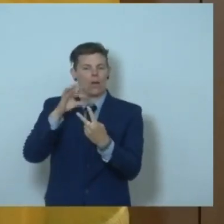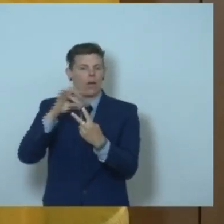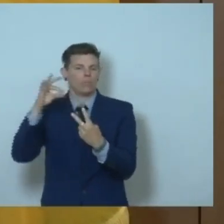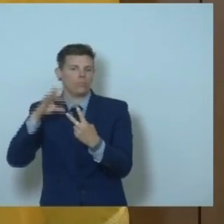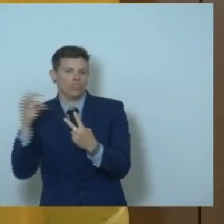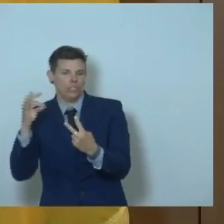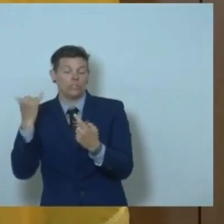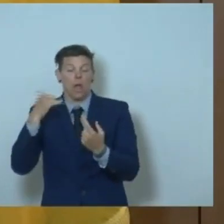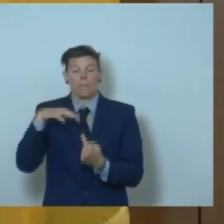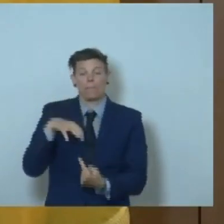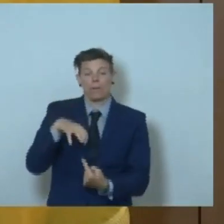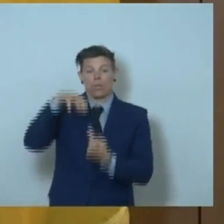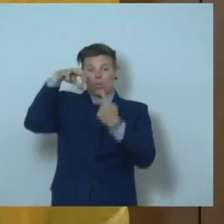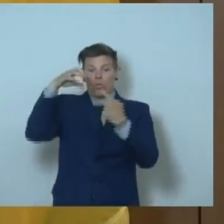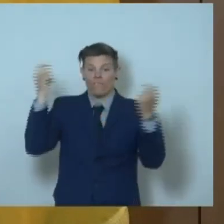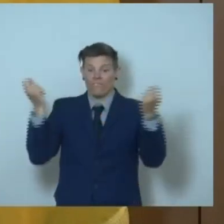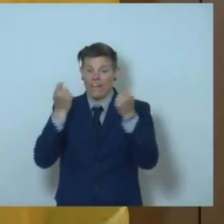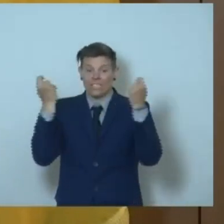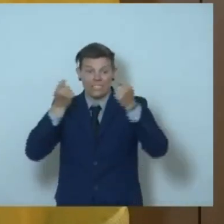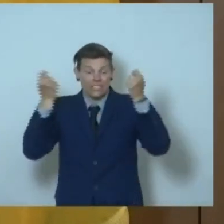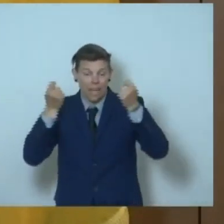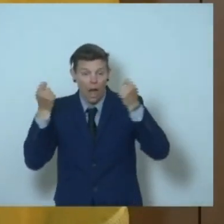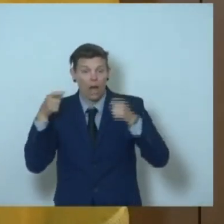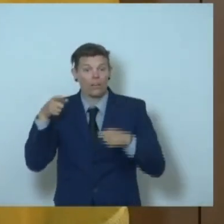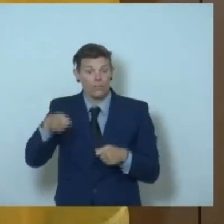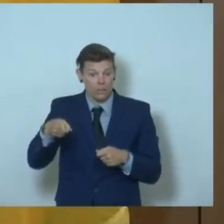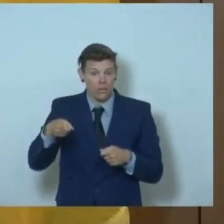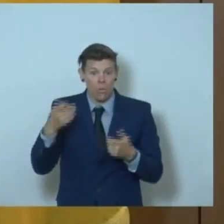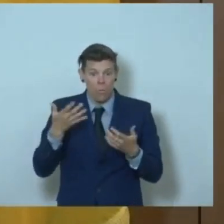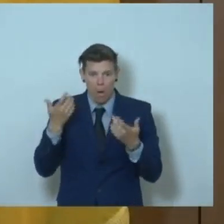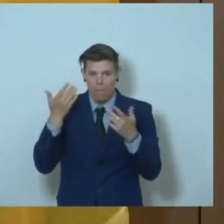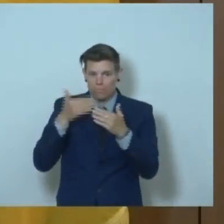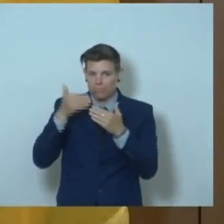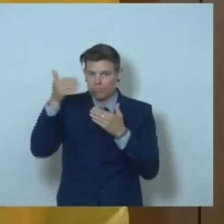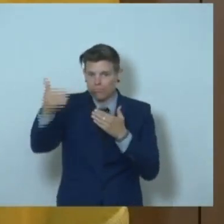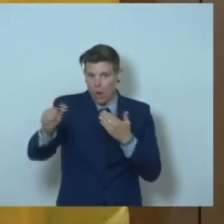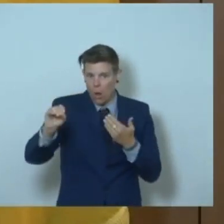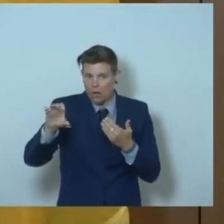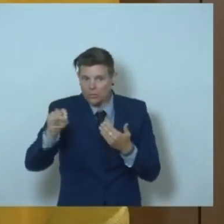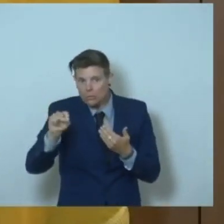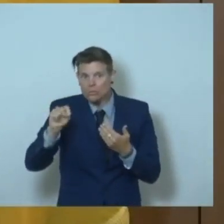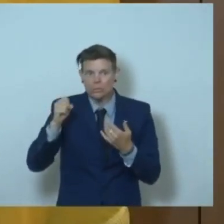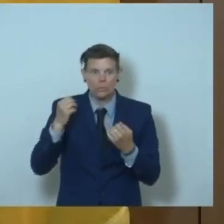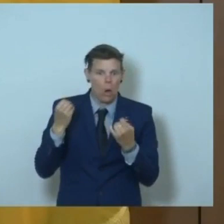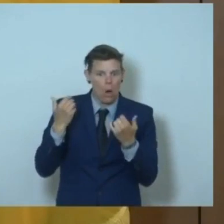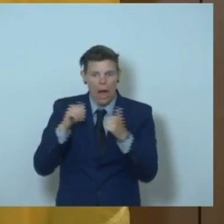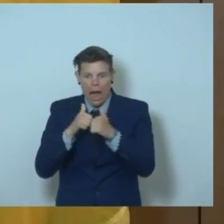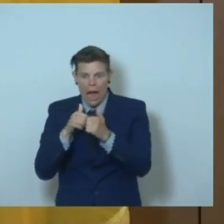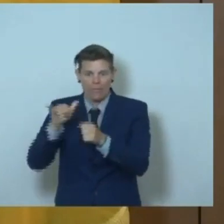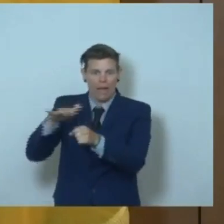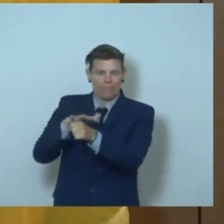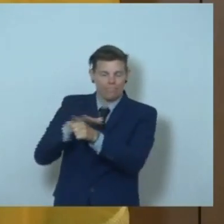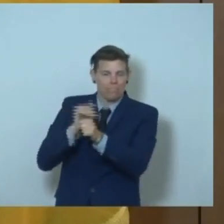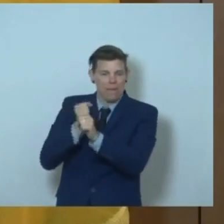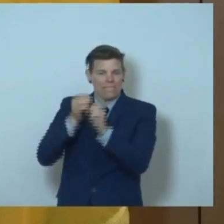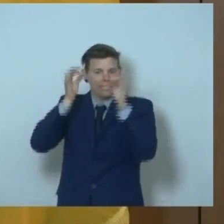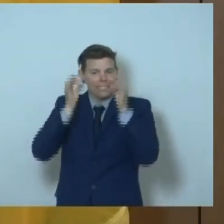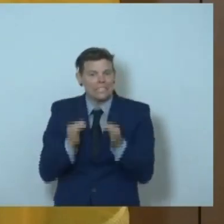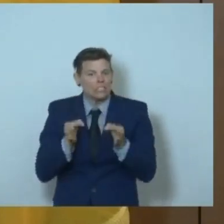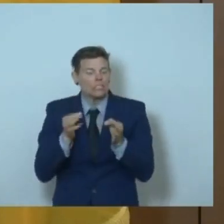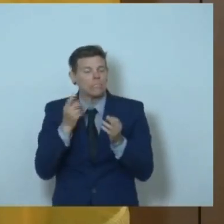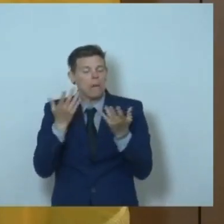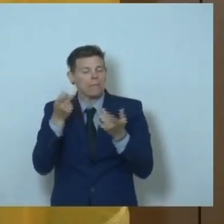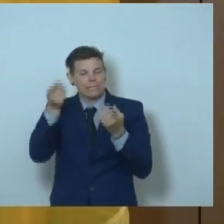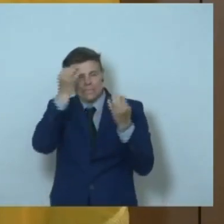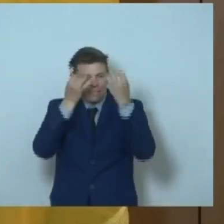So we're working with local decision makers and being open that things could really